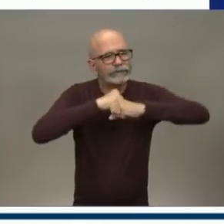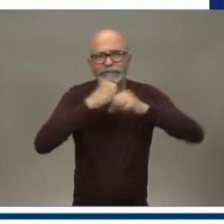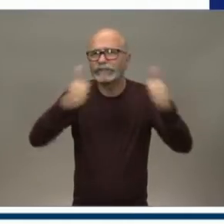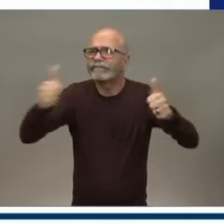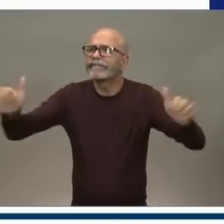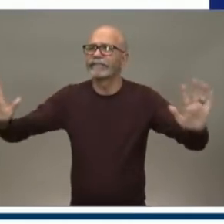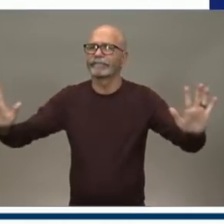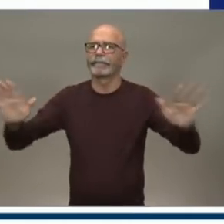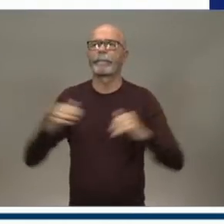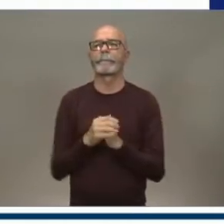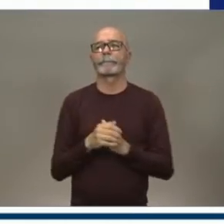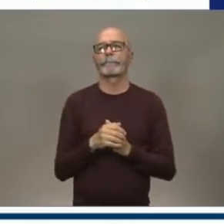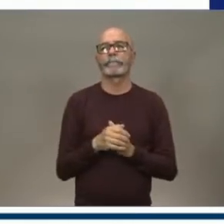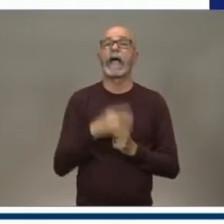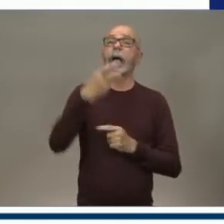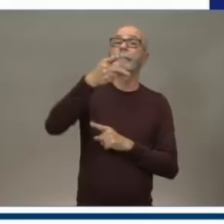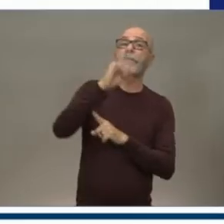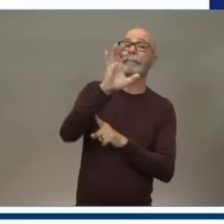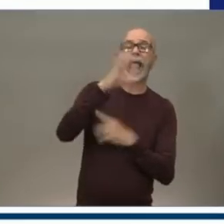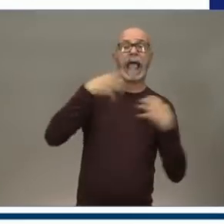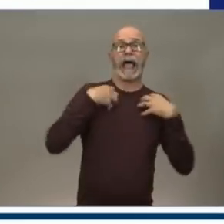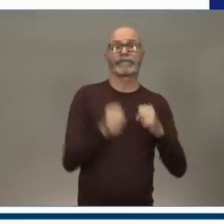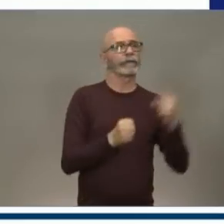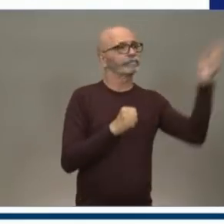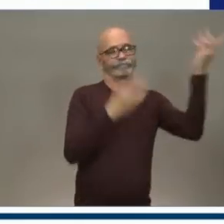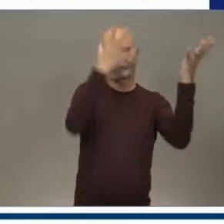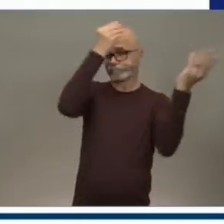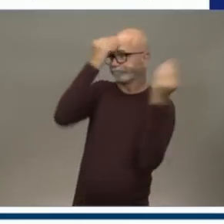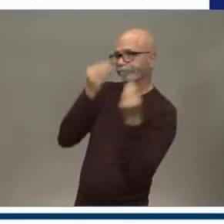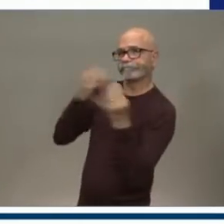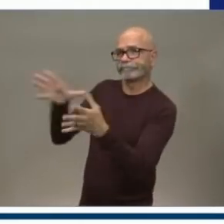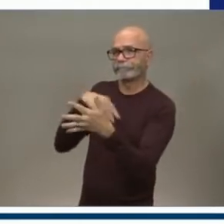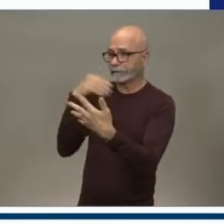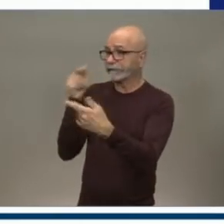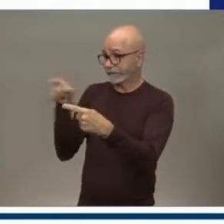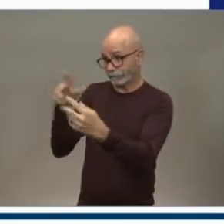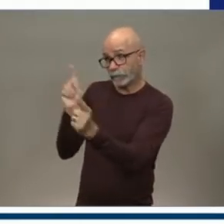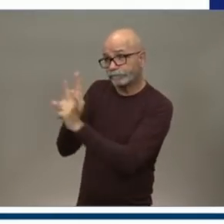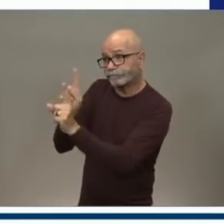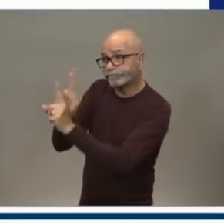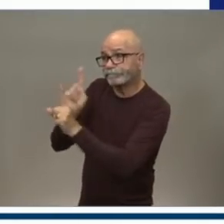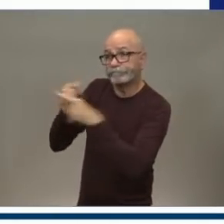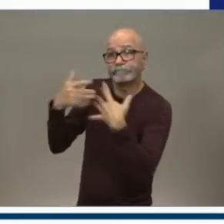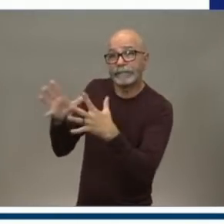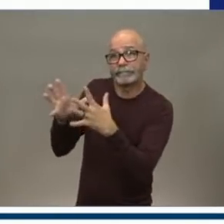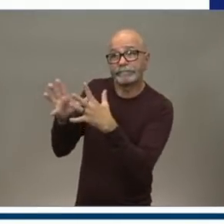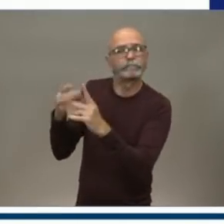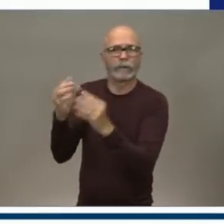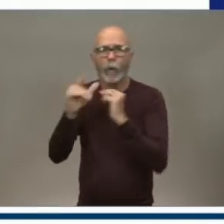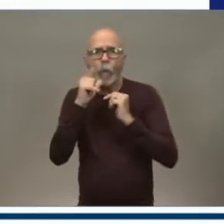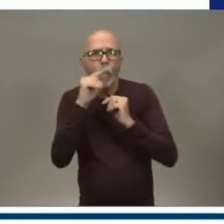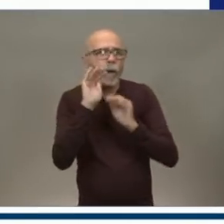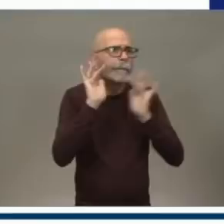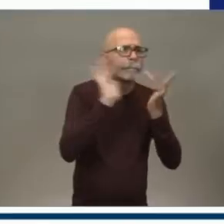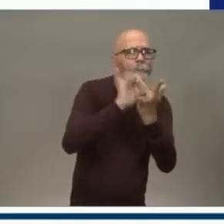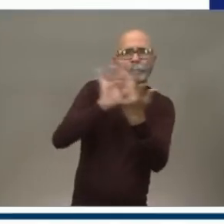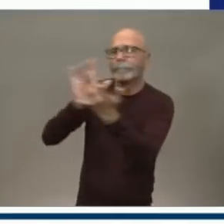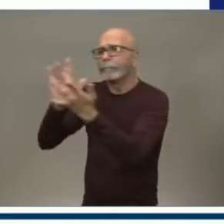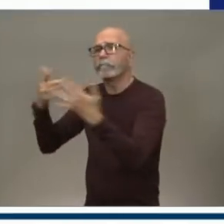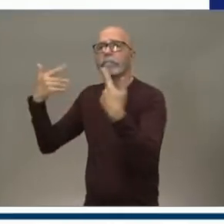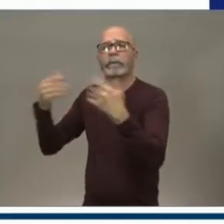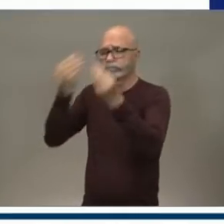notice to anyone who could have come in contact with these students. Those contacts are now isolating for the next 14